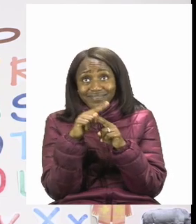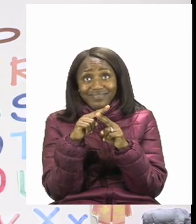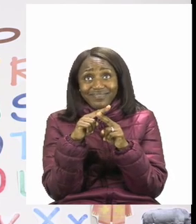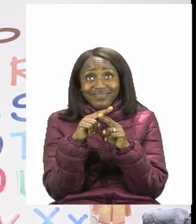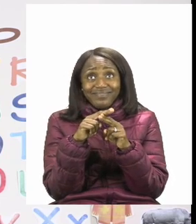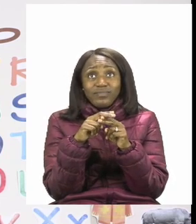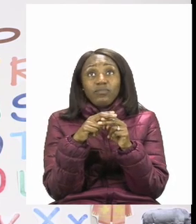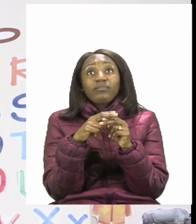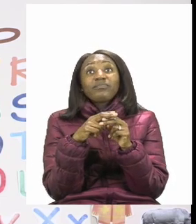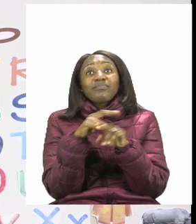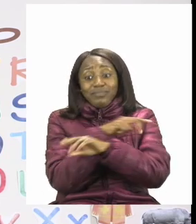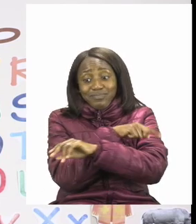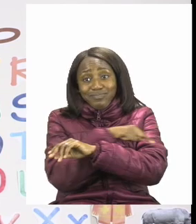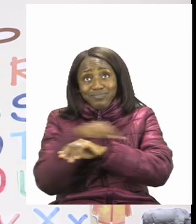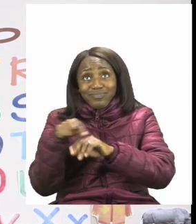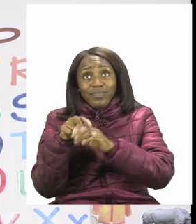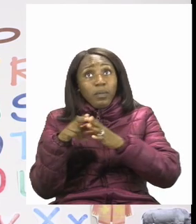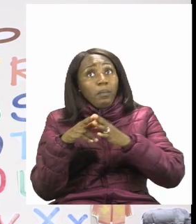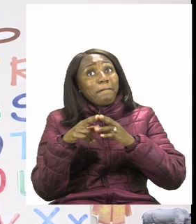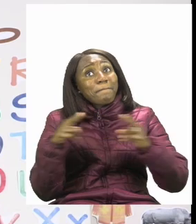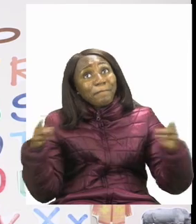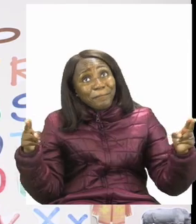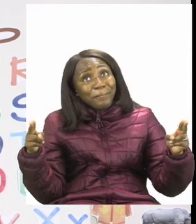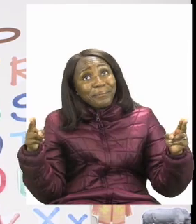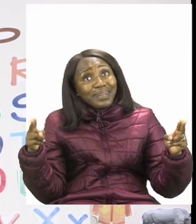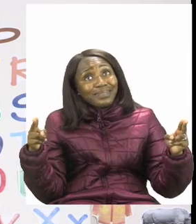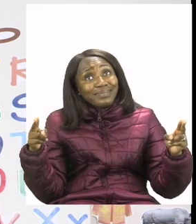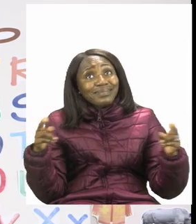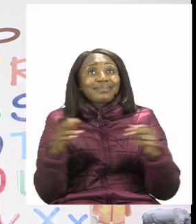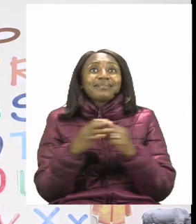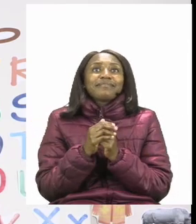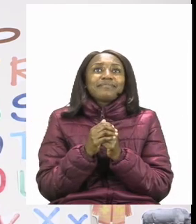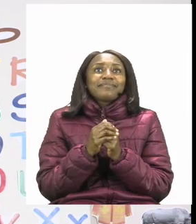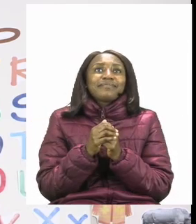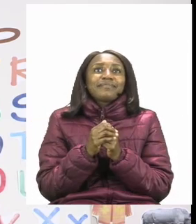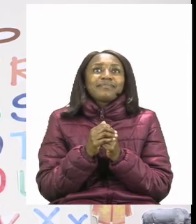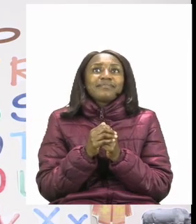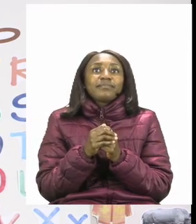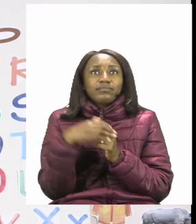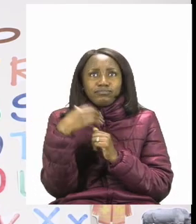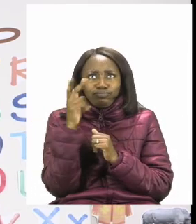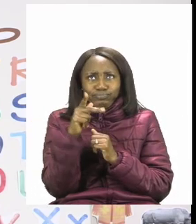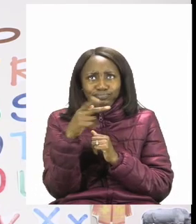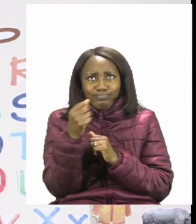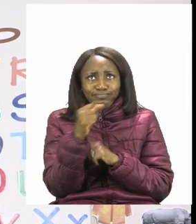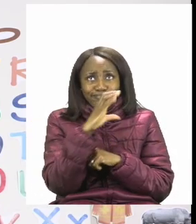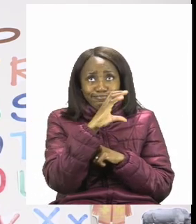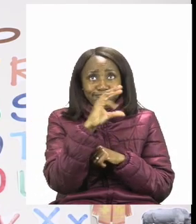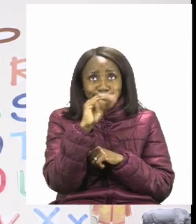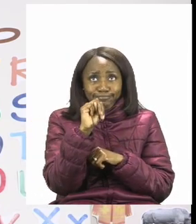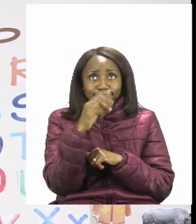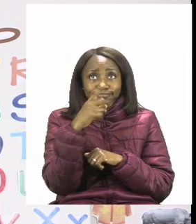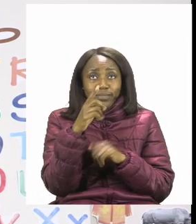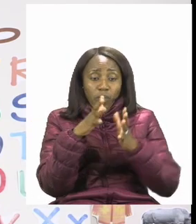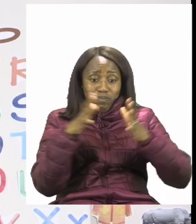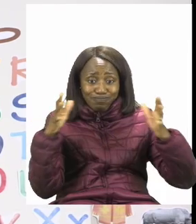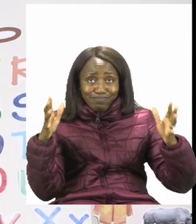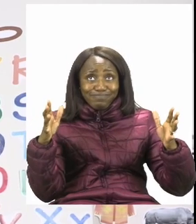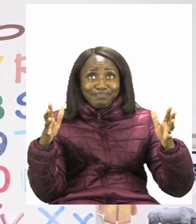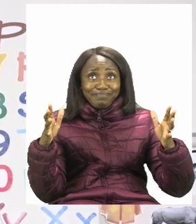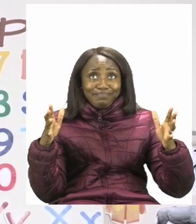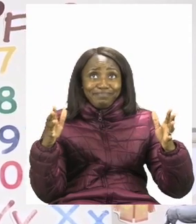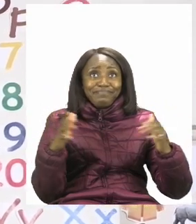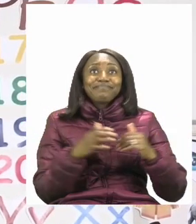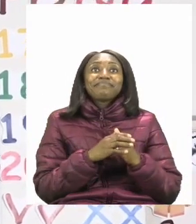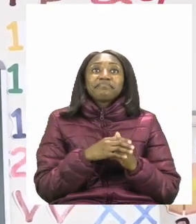ruler that helps me show you. Now, this one is also in centimeters, but it's just a little bit bigger. Let's